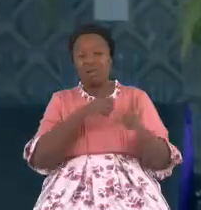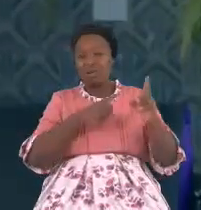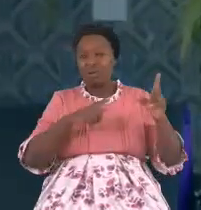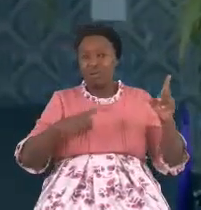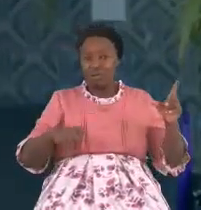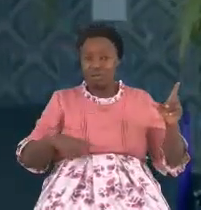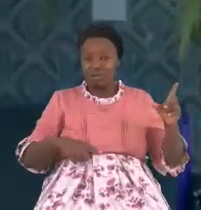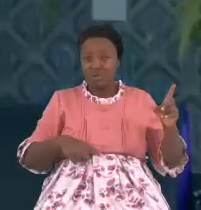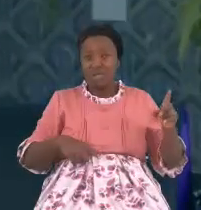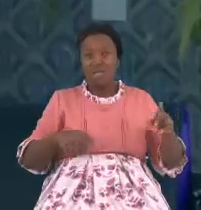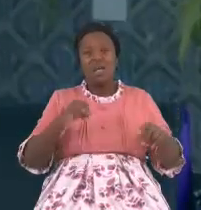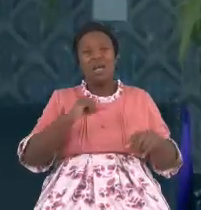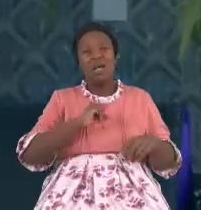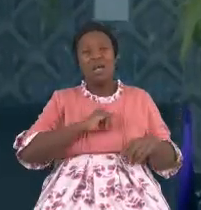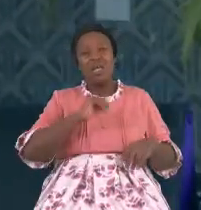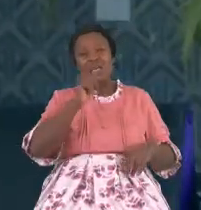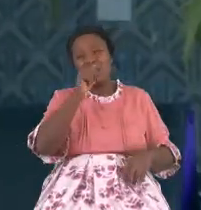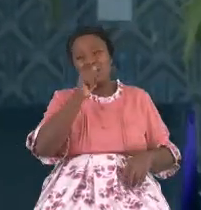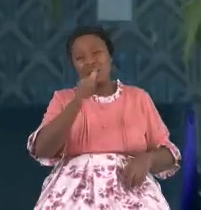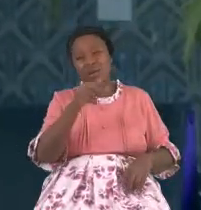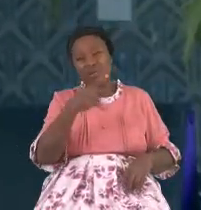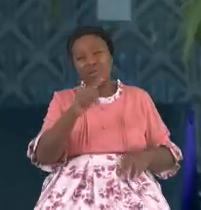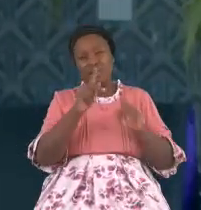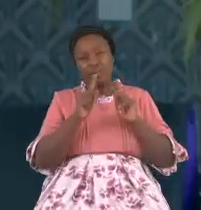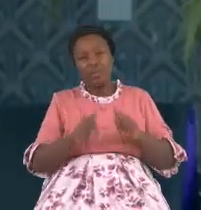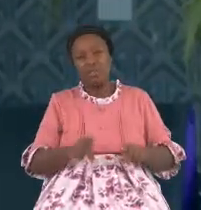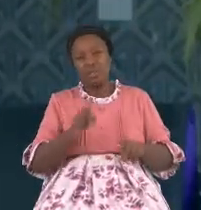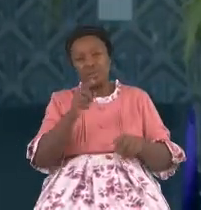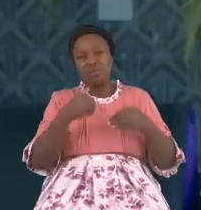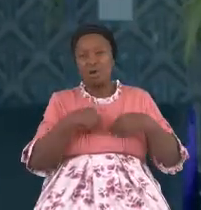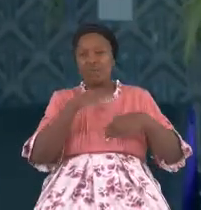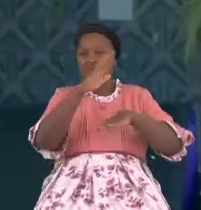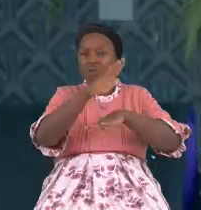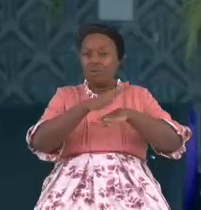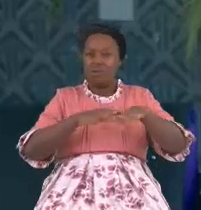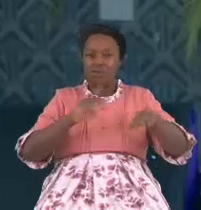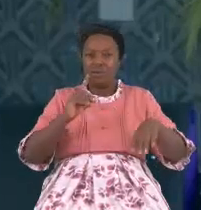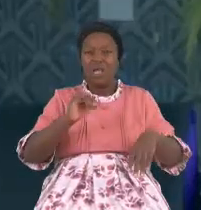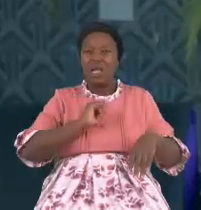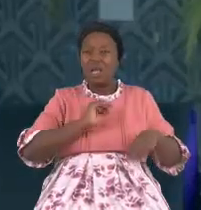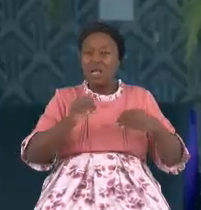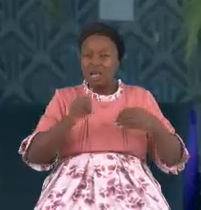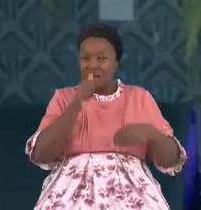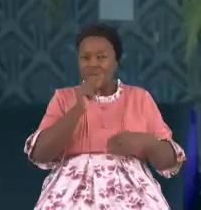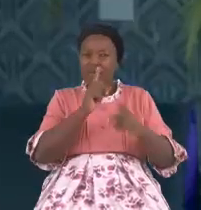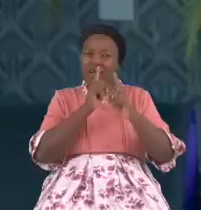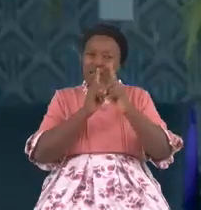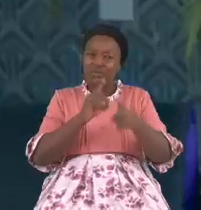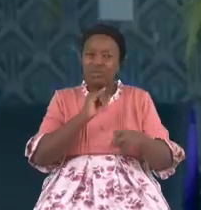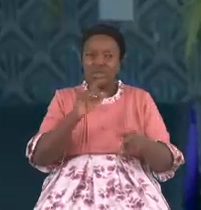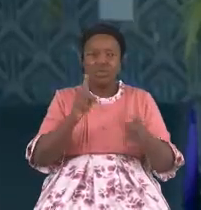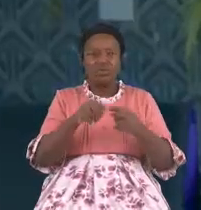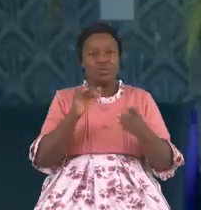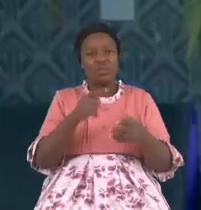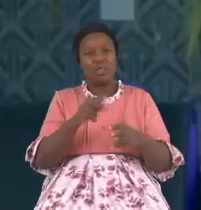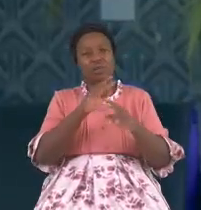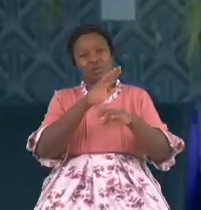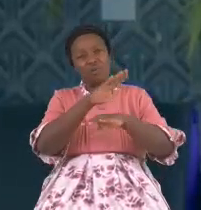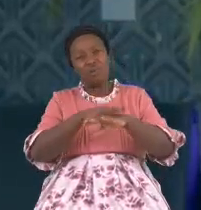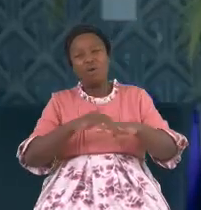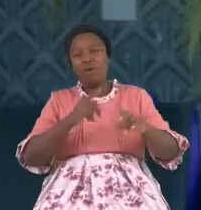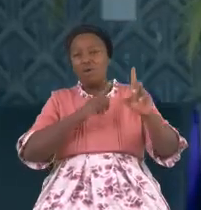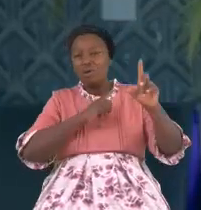am the person you have called i'm responding to the call lord i